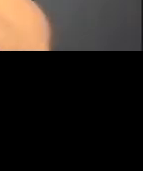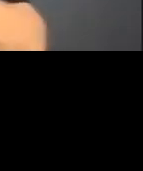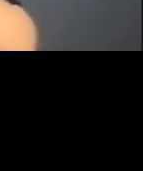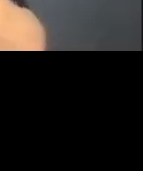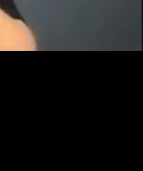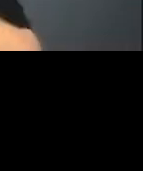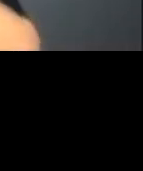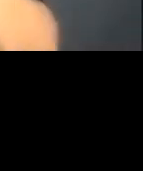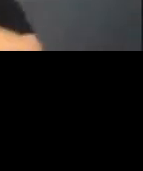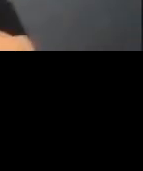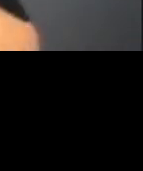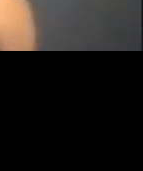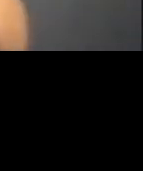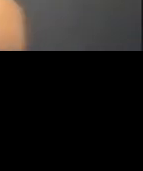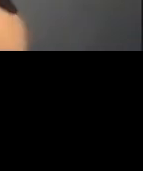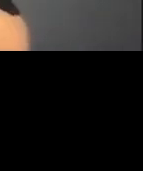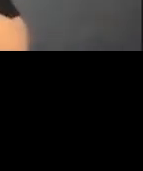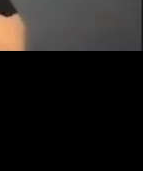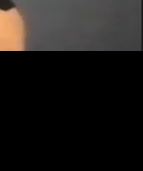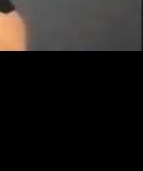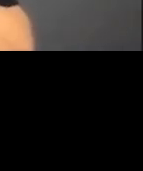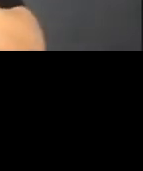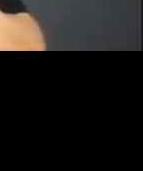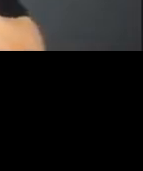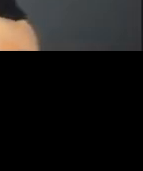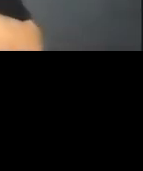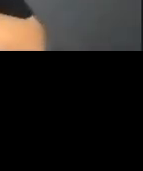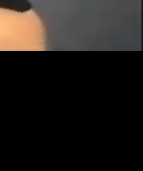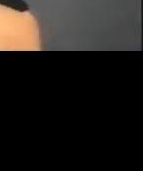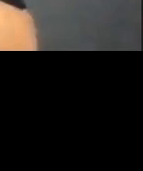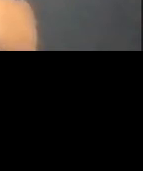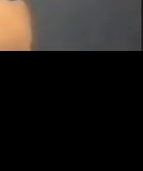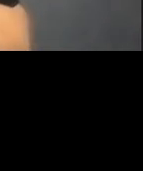their numbers so that they can make their governments